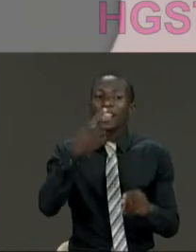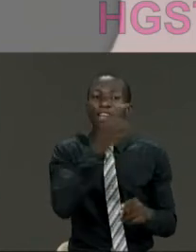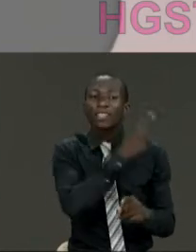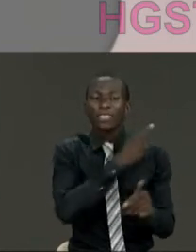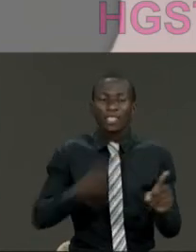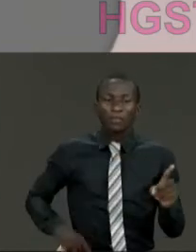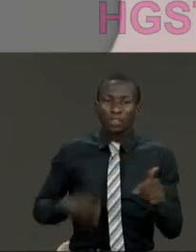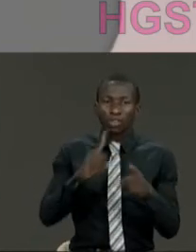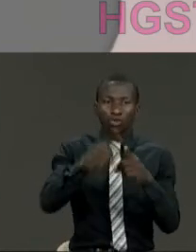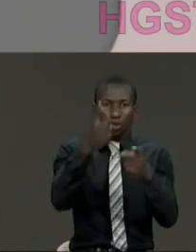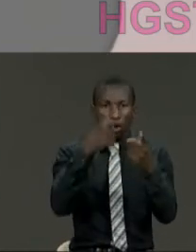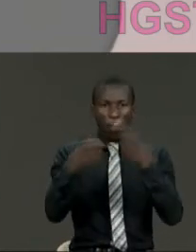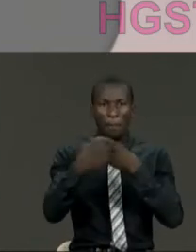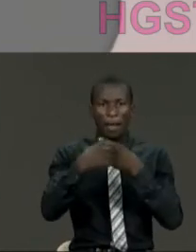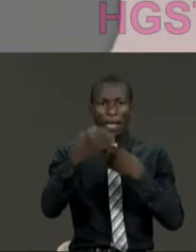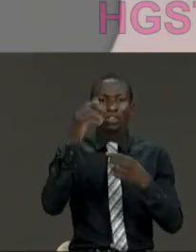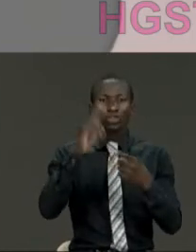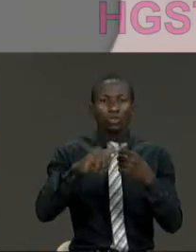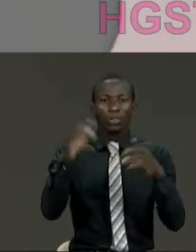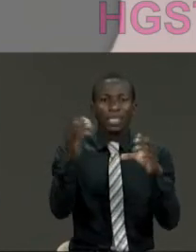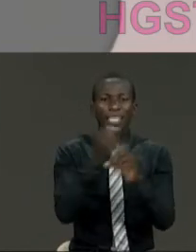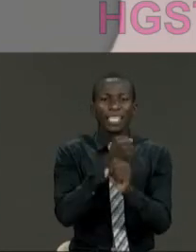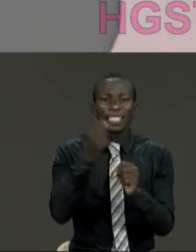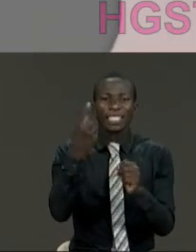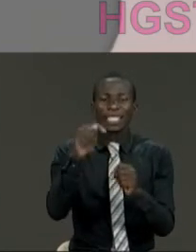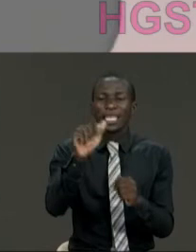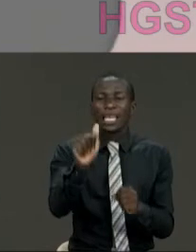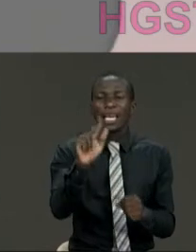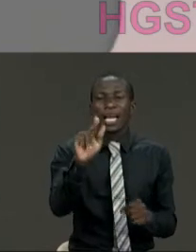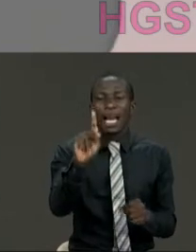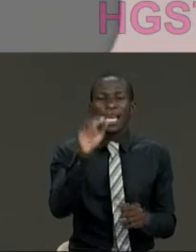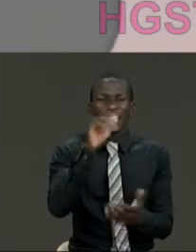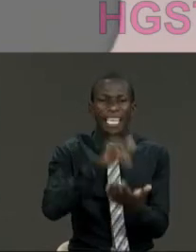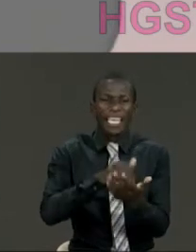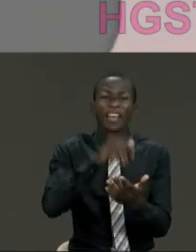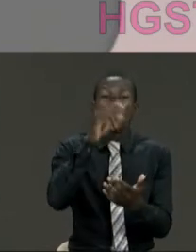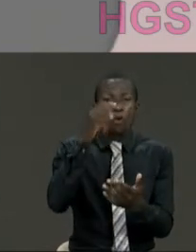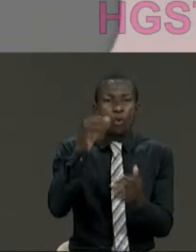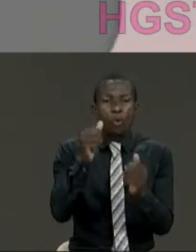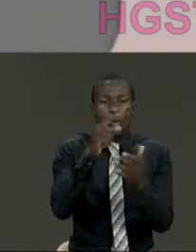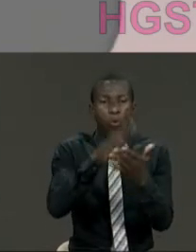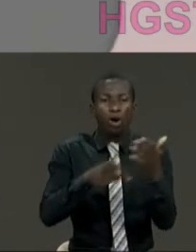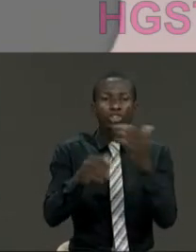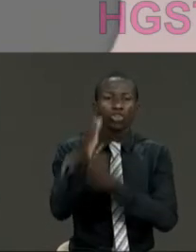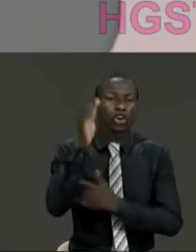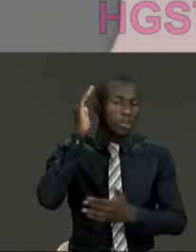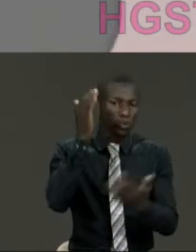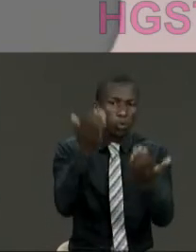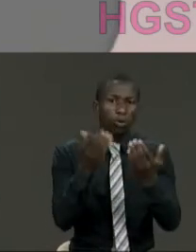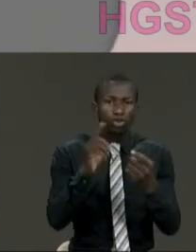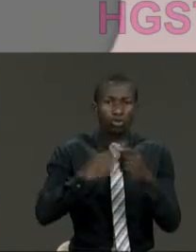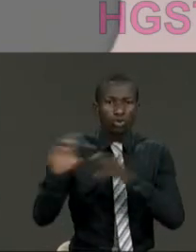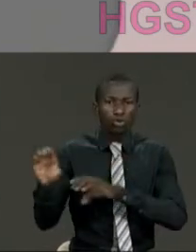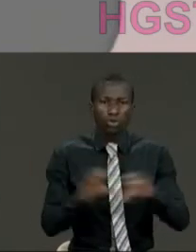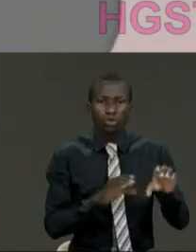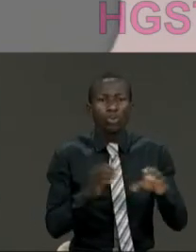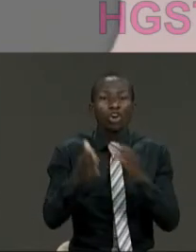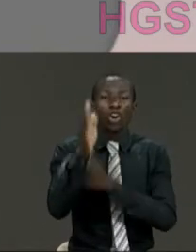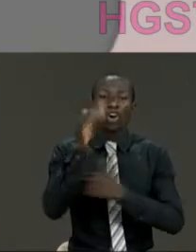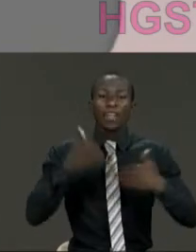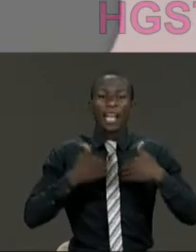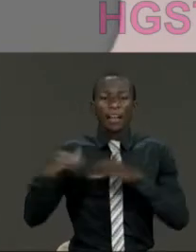3 months, what God wanted to do, he has already done it. What God wants to do in your life financially, nobody